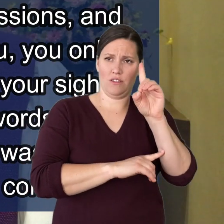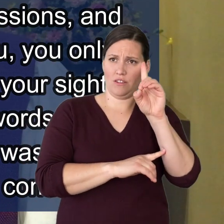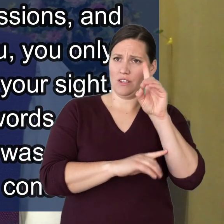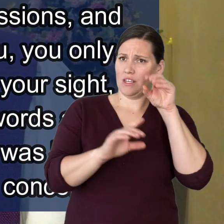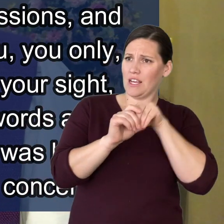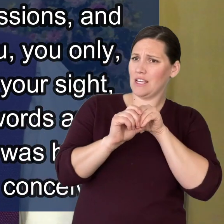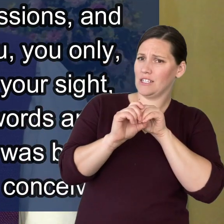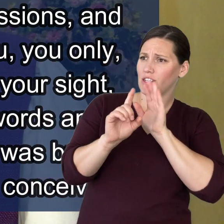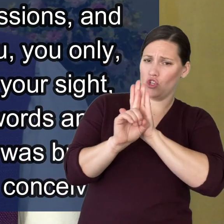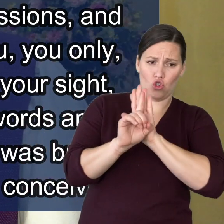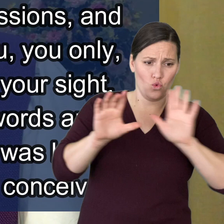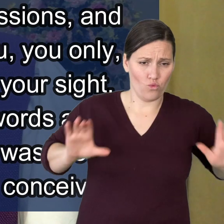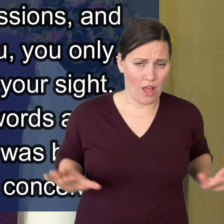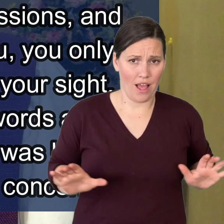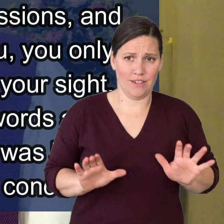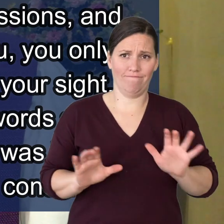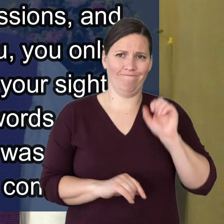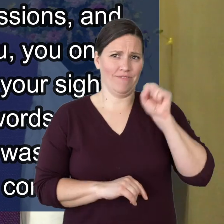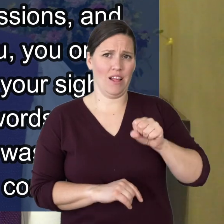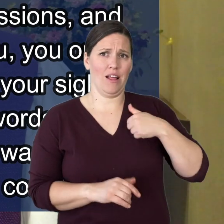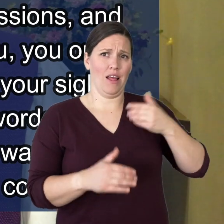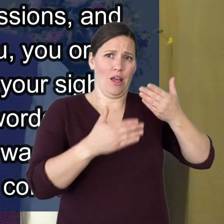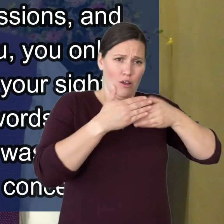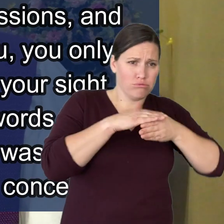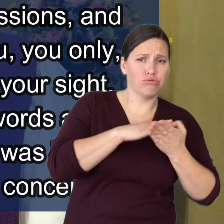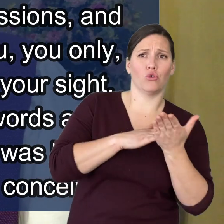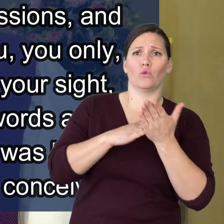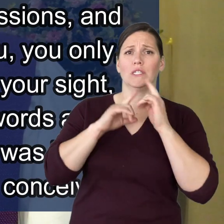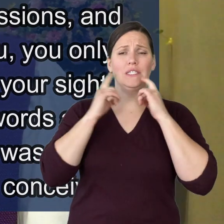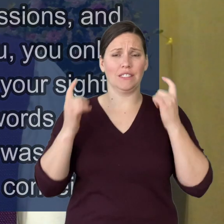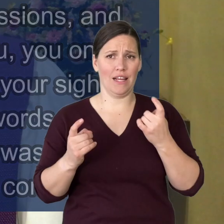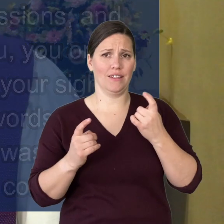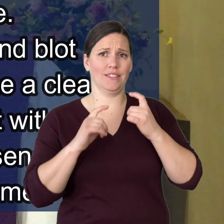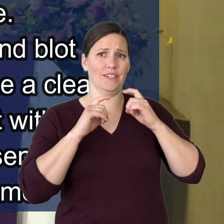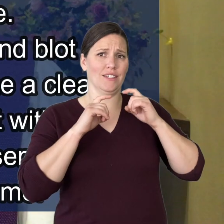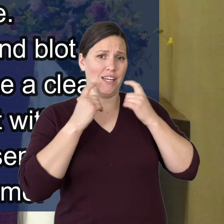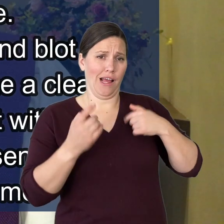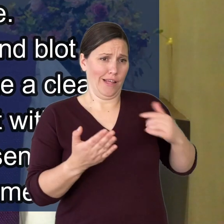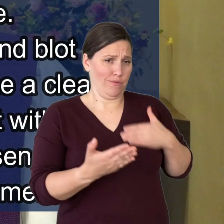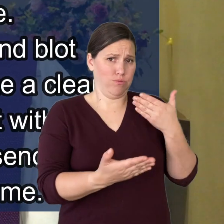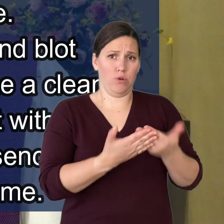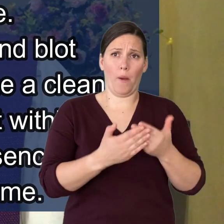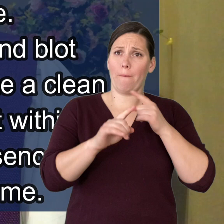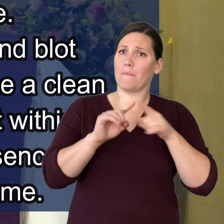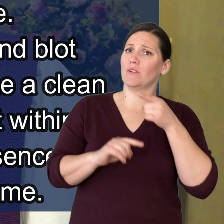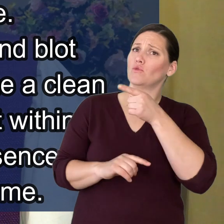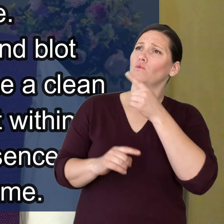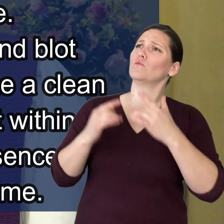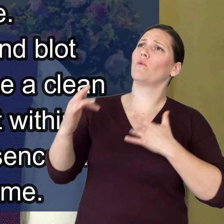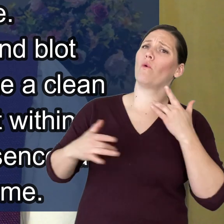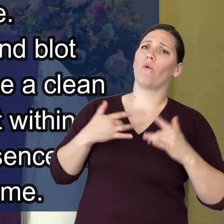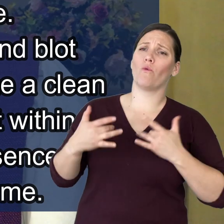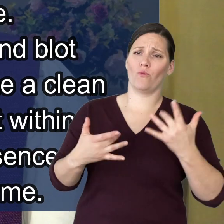Behold, I was brought forth in iniquity, and in sin did my mother conceive me. Behold, you